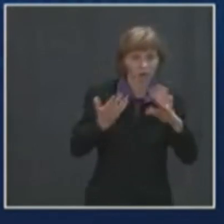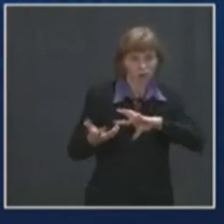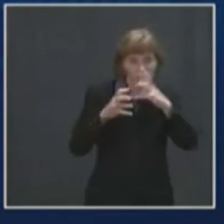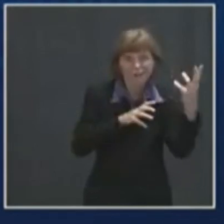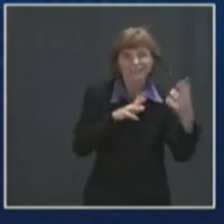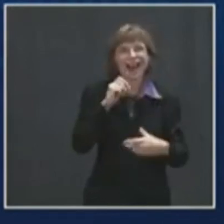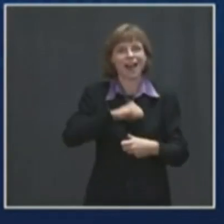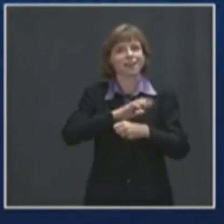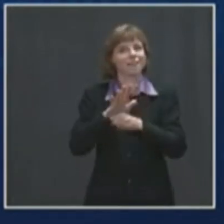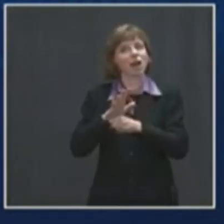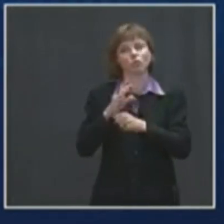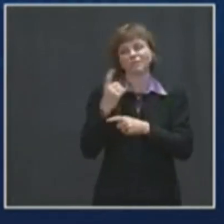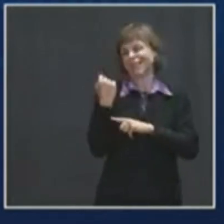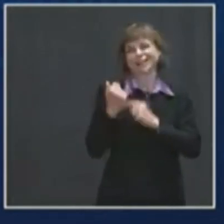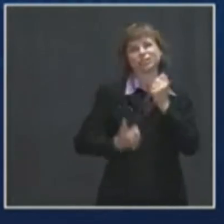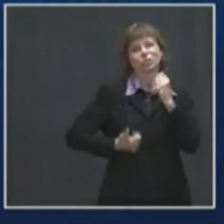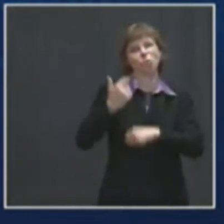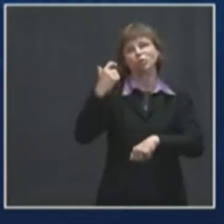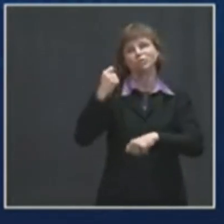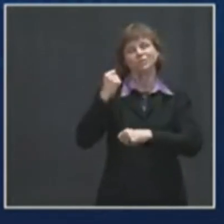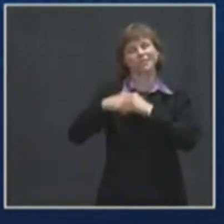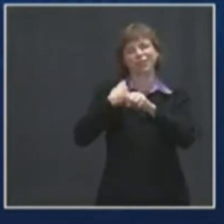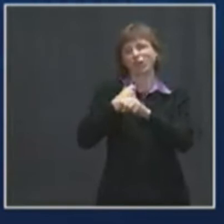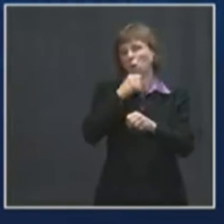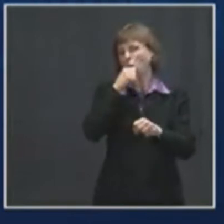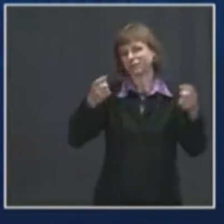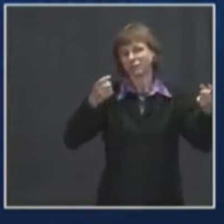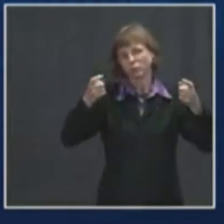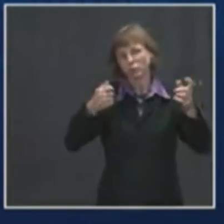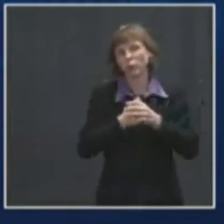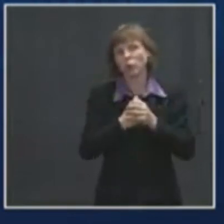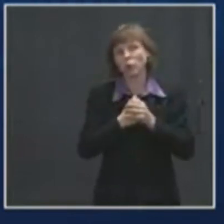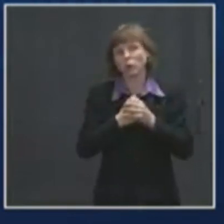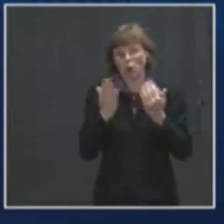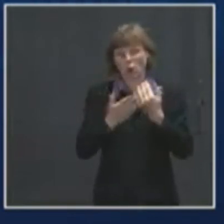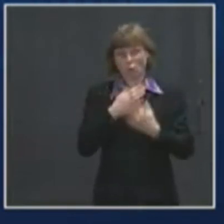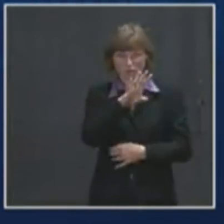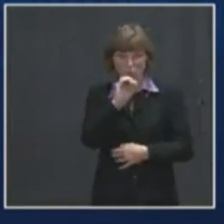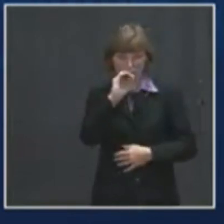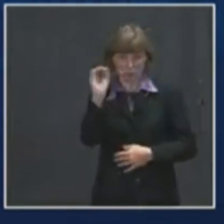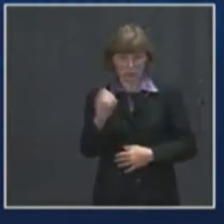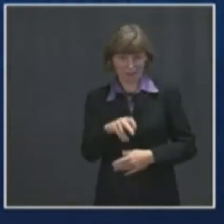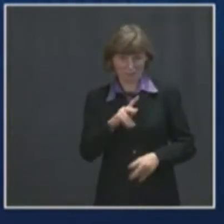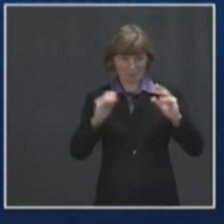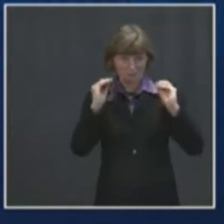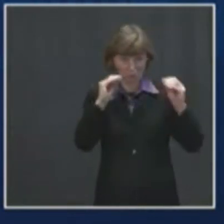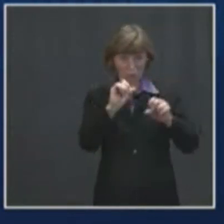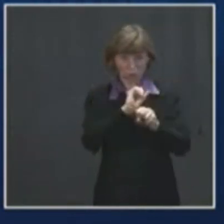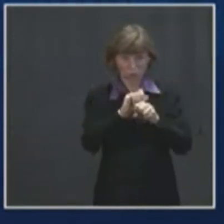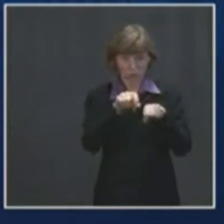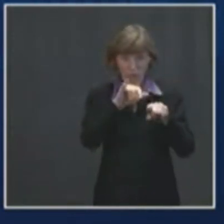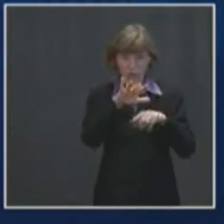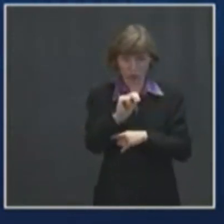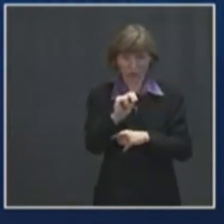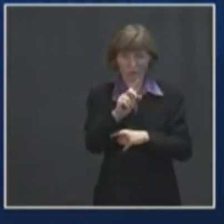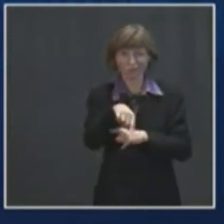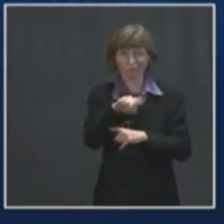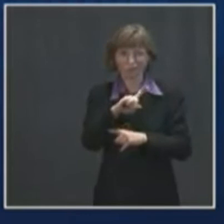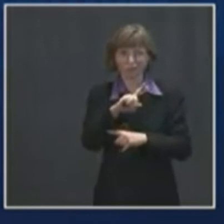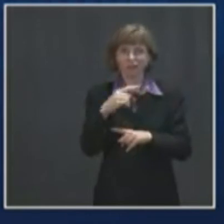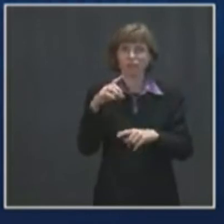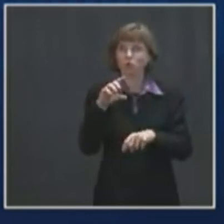of last year. Almost 40% of the unemployed in January had been so for half a year,